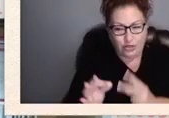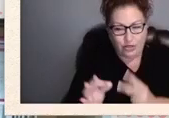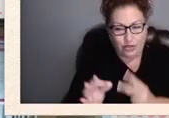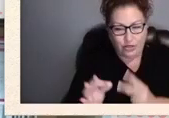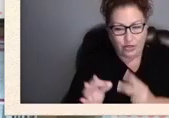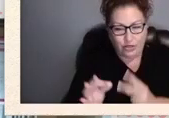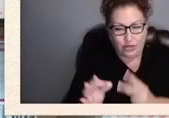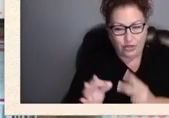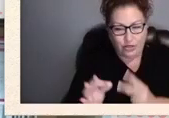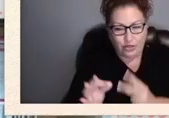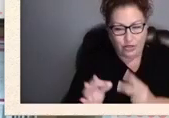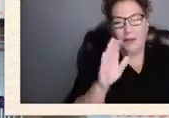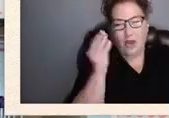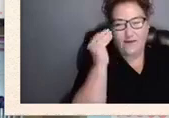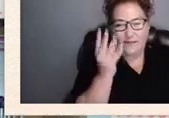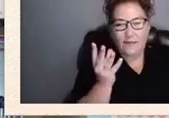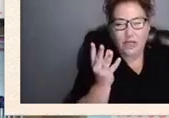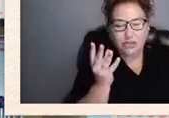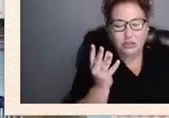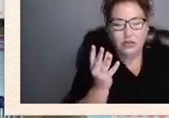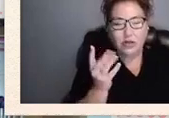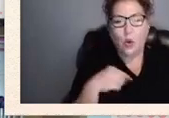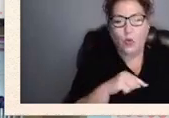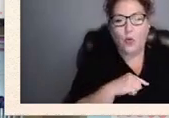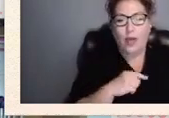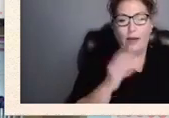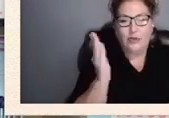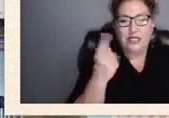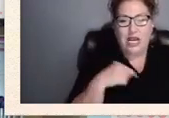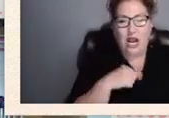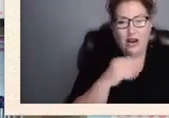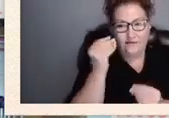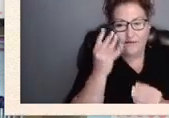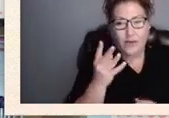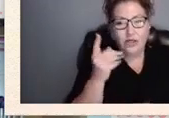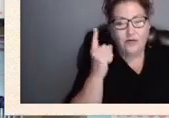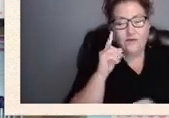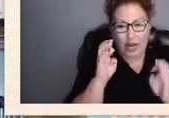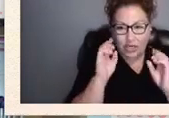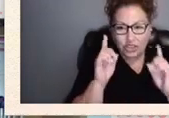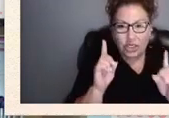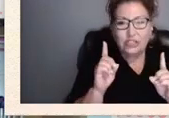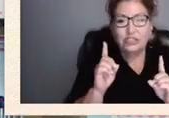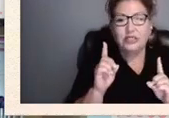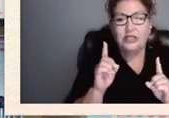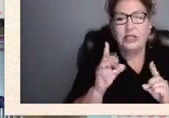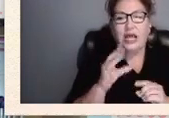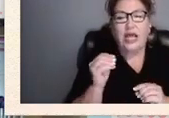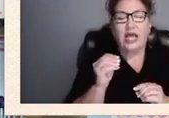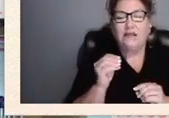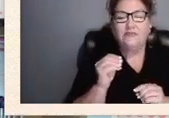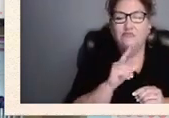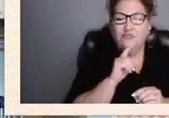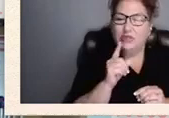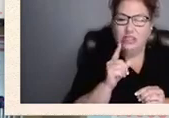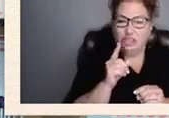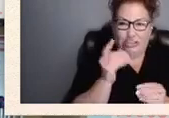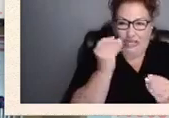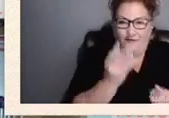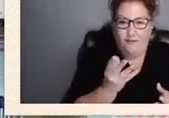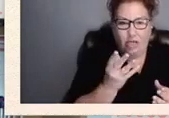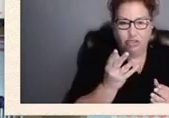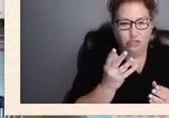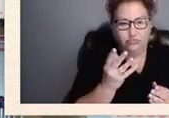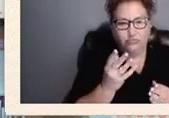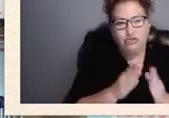for your information, we're presenting our information, but it's for education and general reference and information. We're going to do our